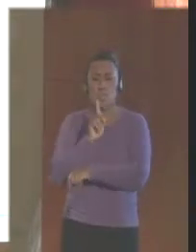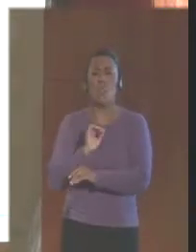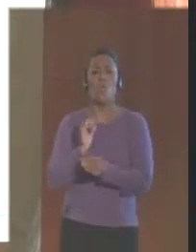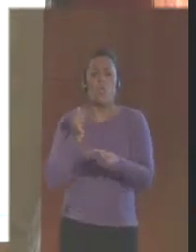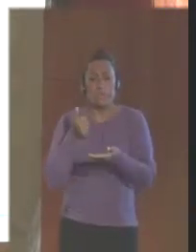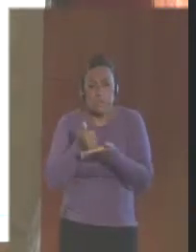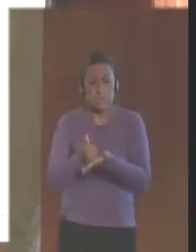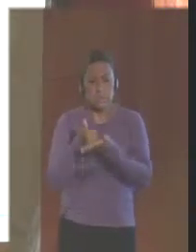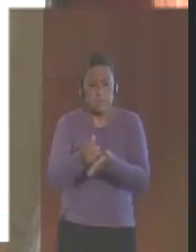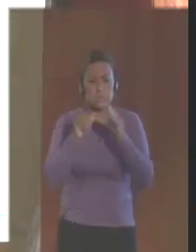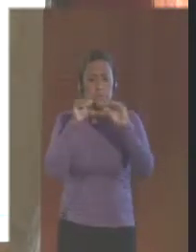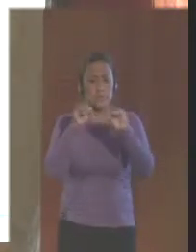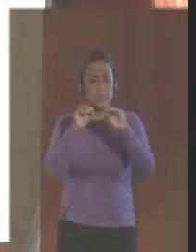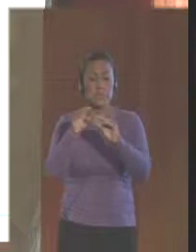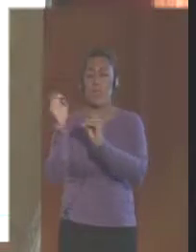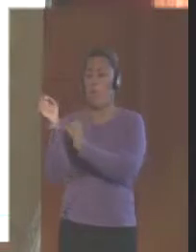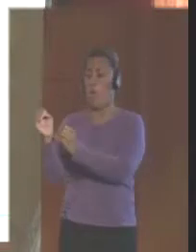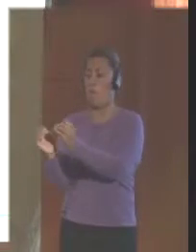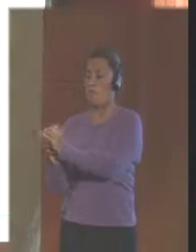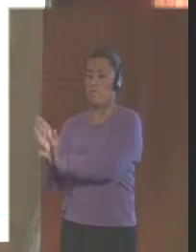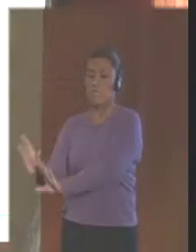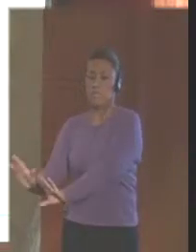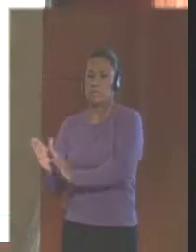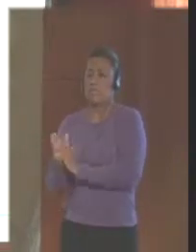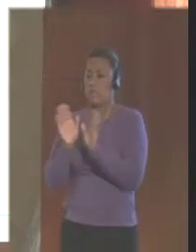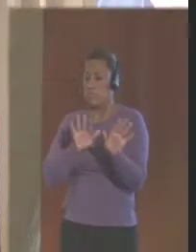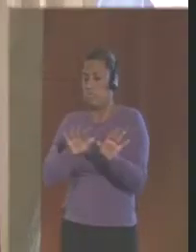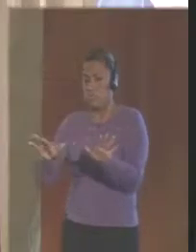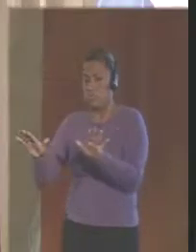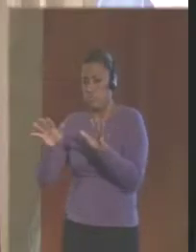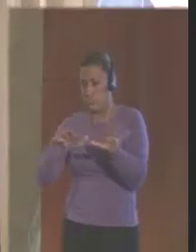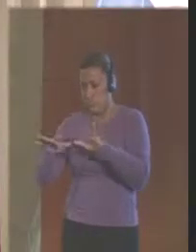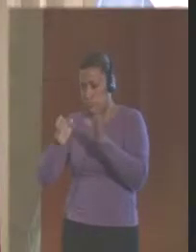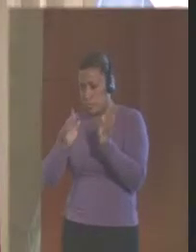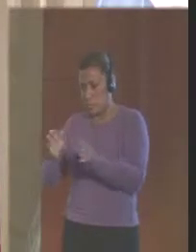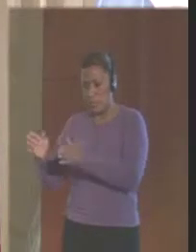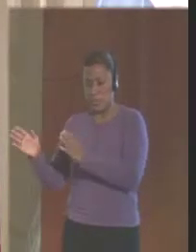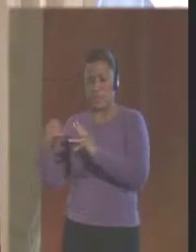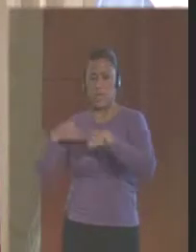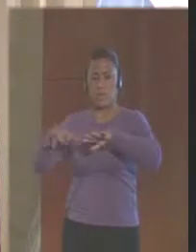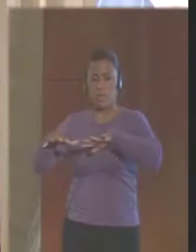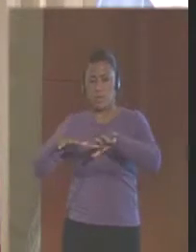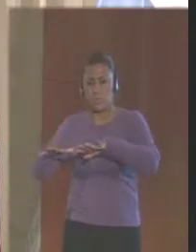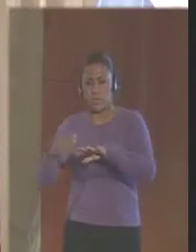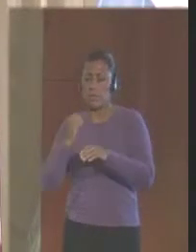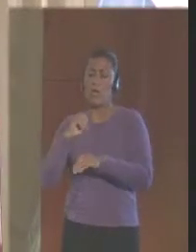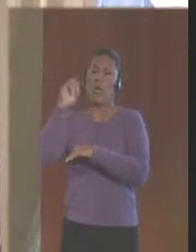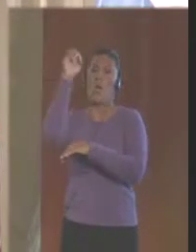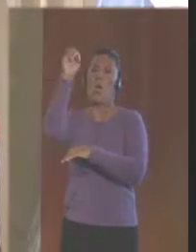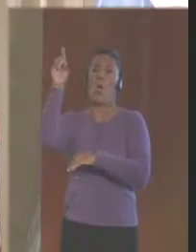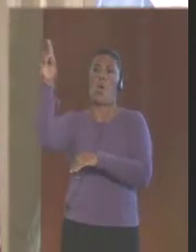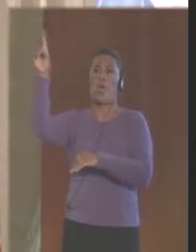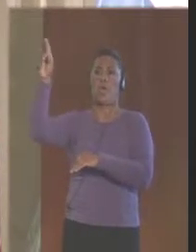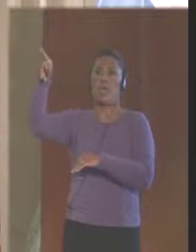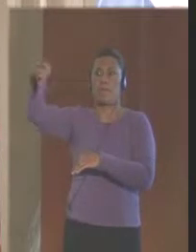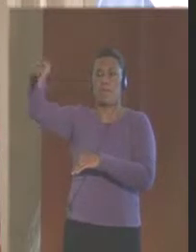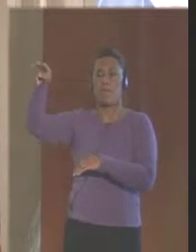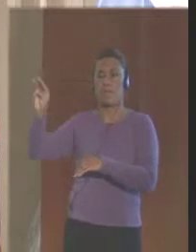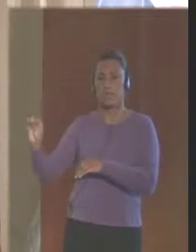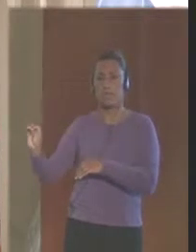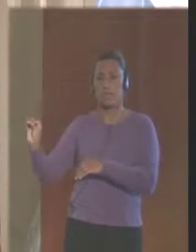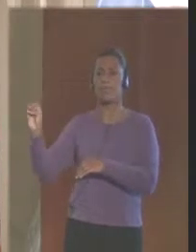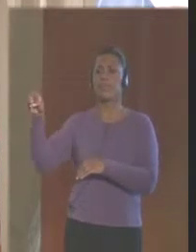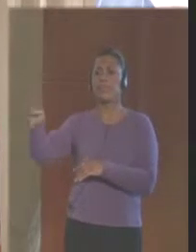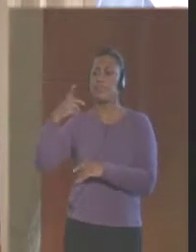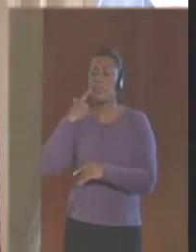the ODPM, introduced its community organized and